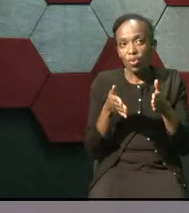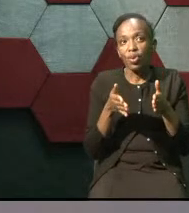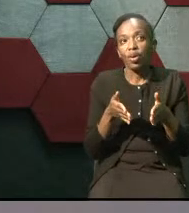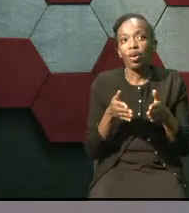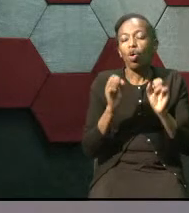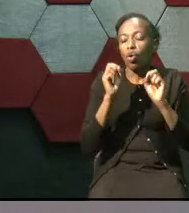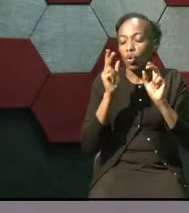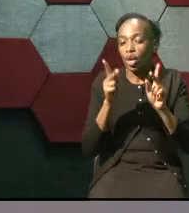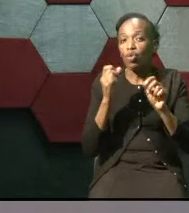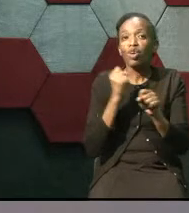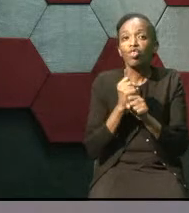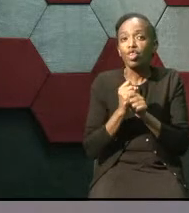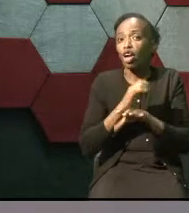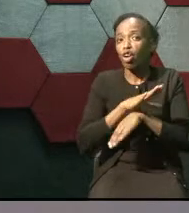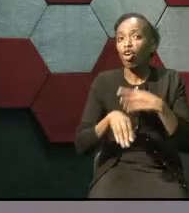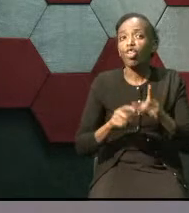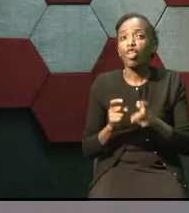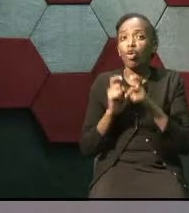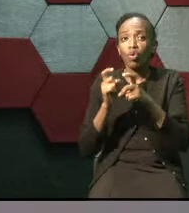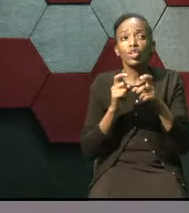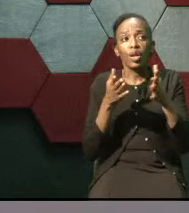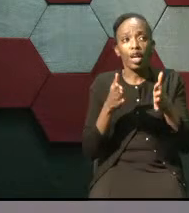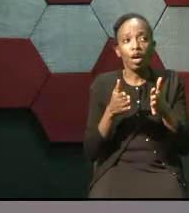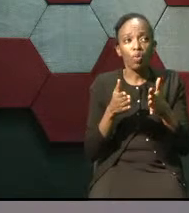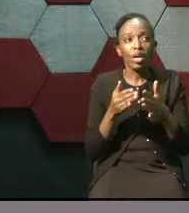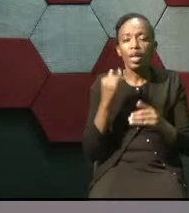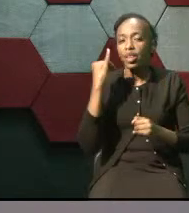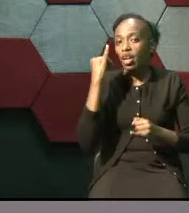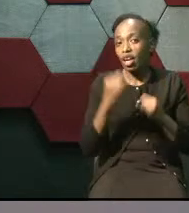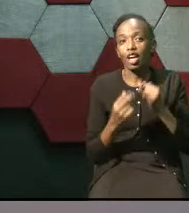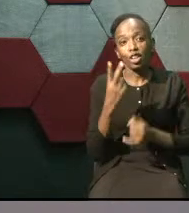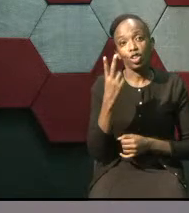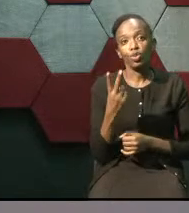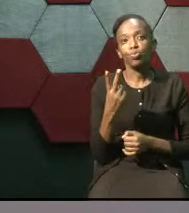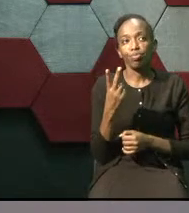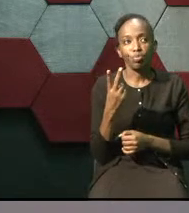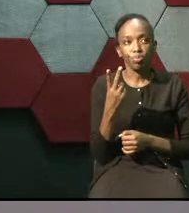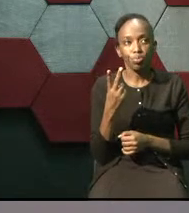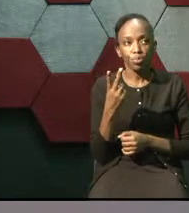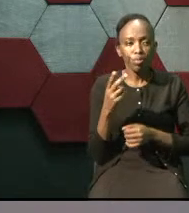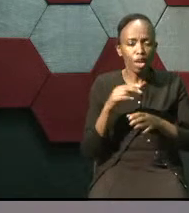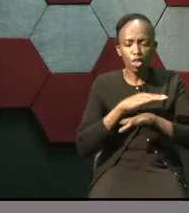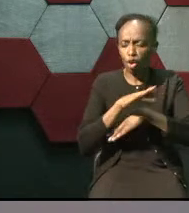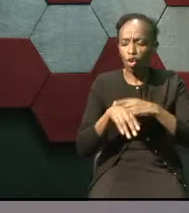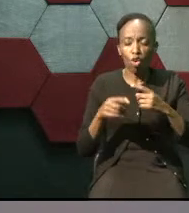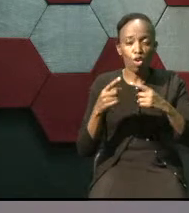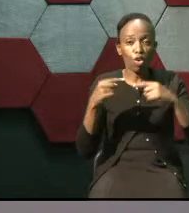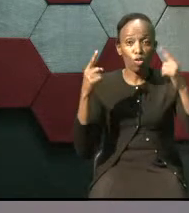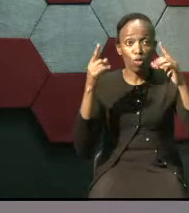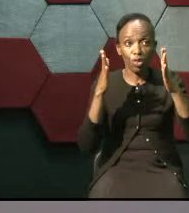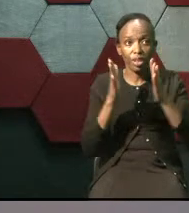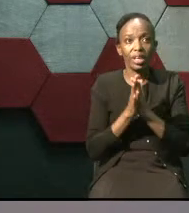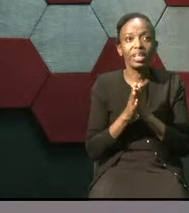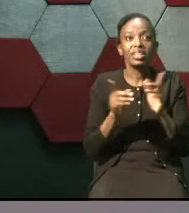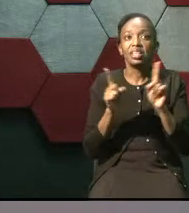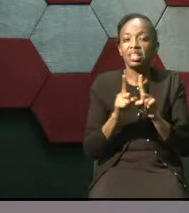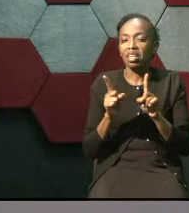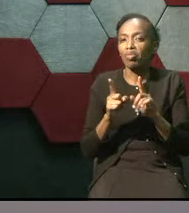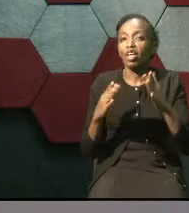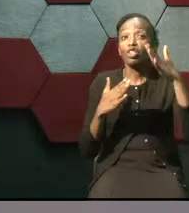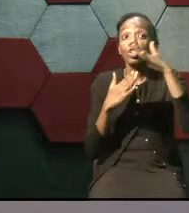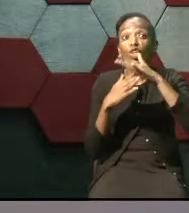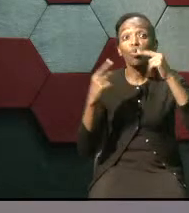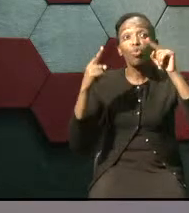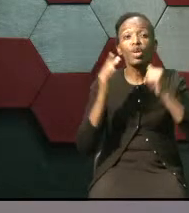Okay, we've done all the awards, and now we're literally on the final 2. The overall runners-up and the overall